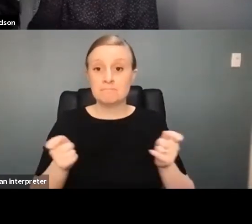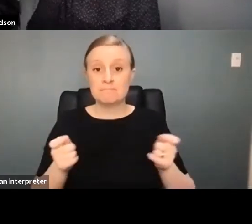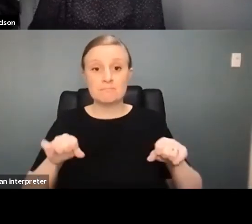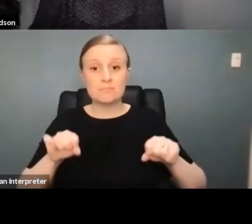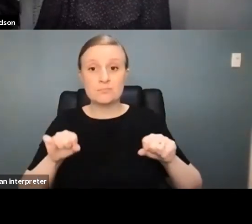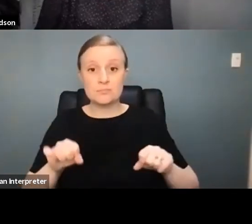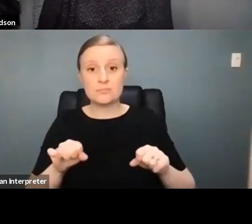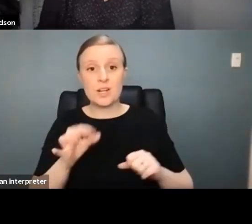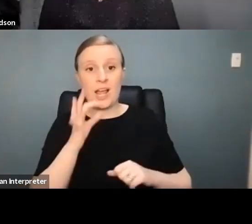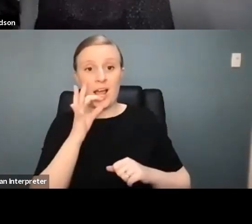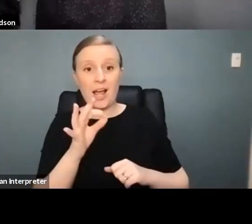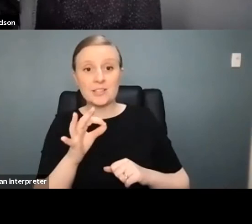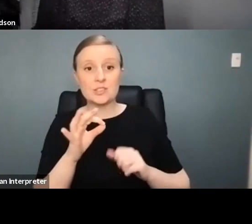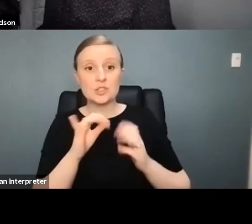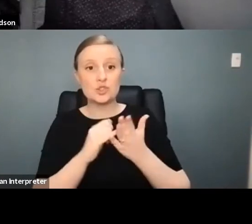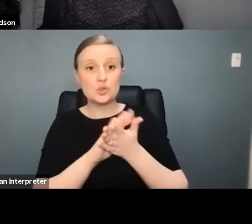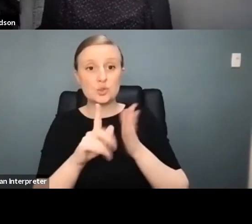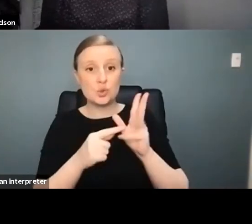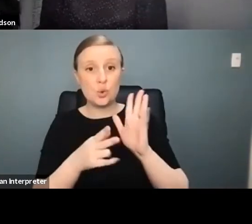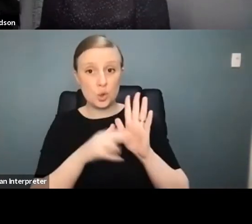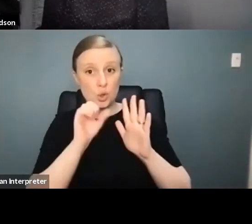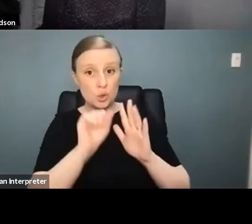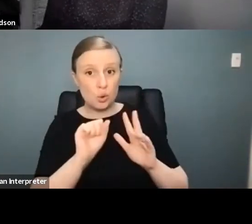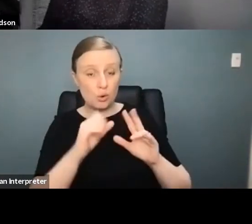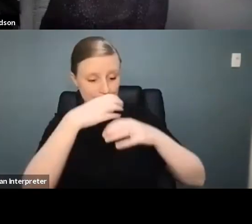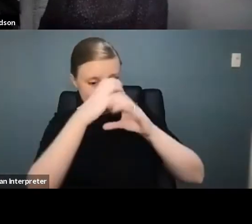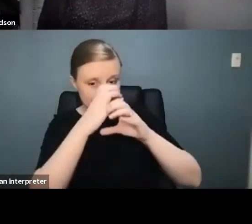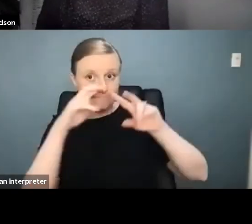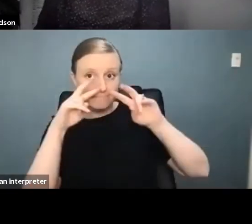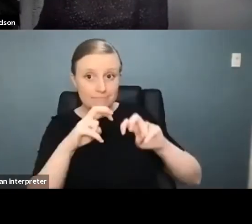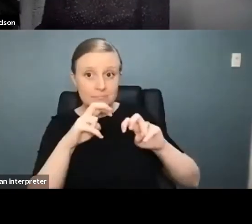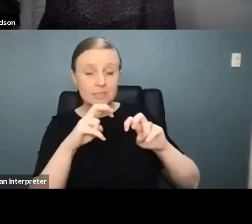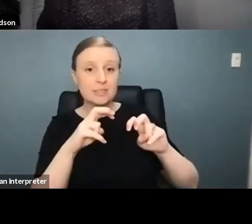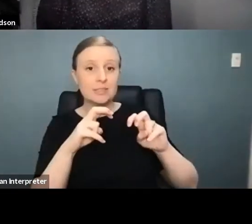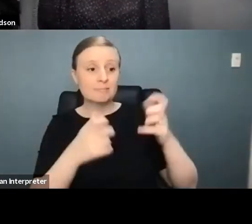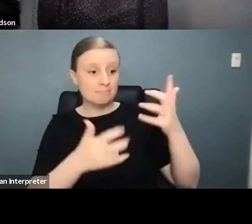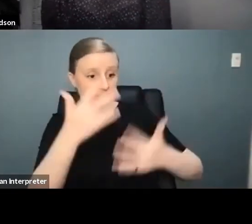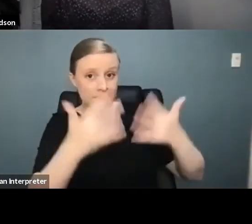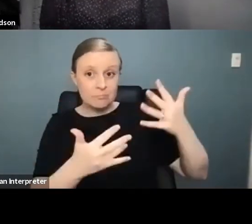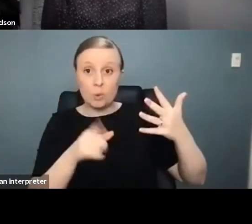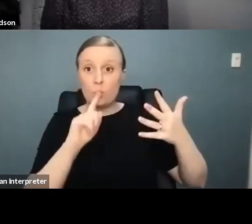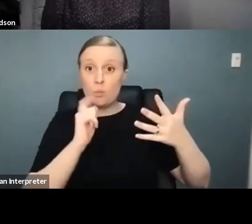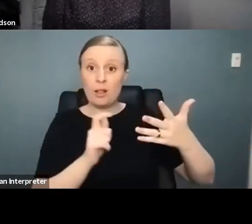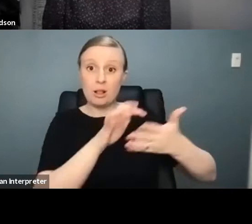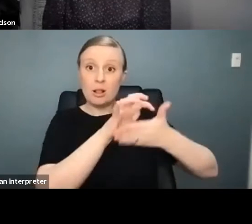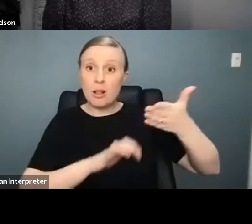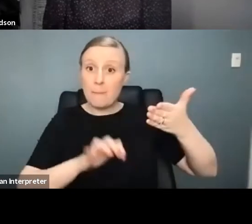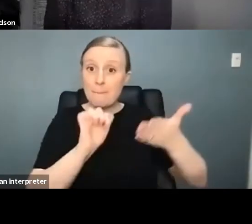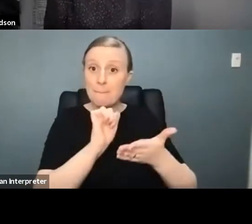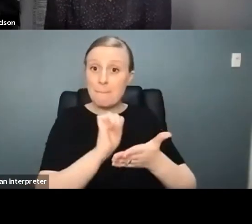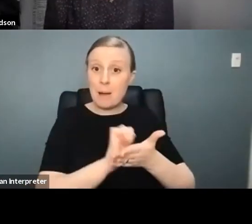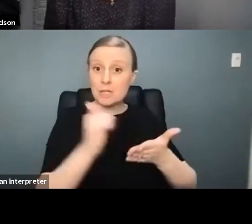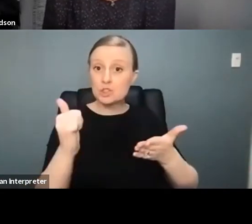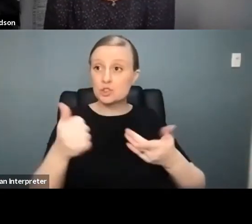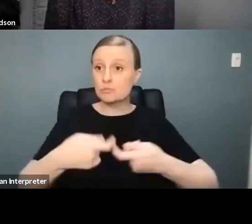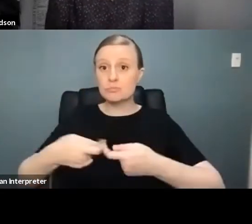Are you publishing this work? It would be useful to add to the literature. Absolutely, and as soon as COVID settles down and enables me to have some time to sit down